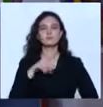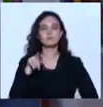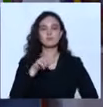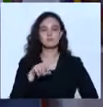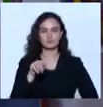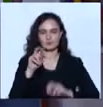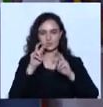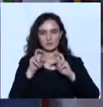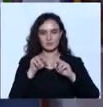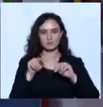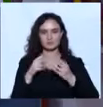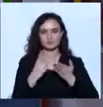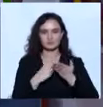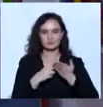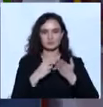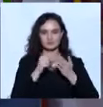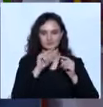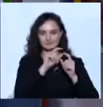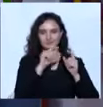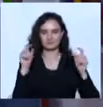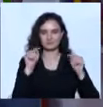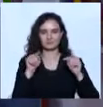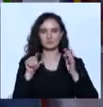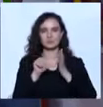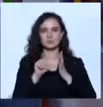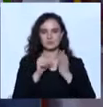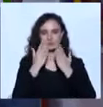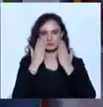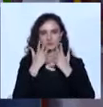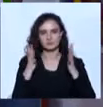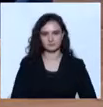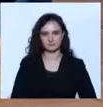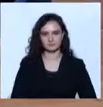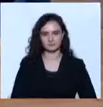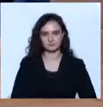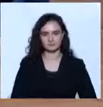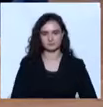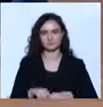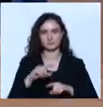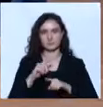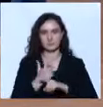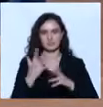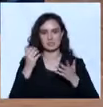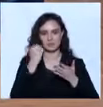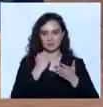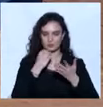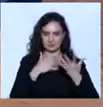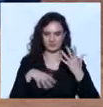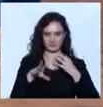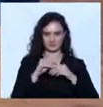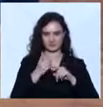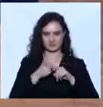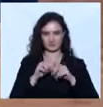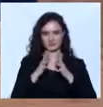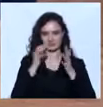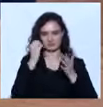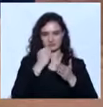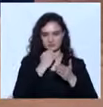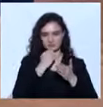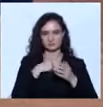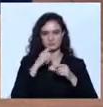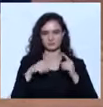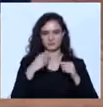out bookshop.ge to help you read even more this summer. Again, thank you all so much, and